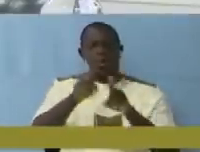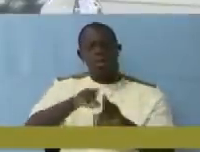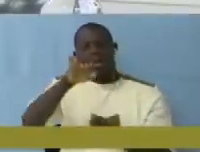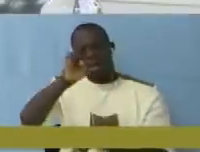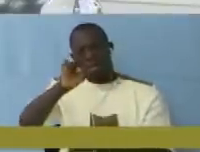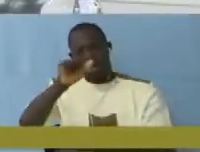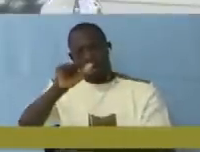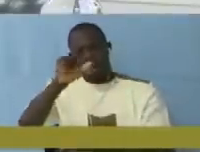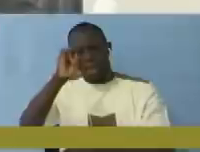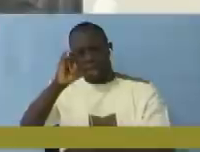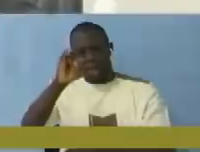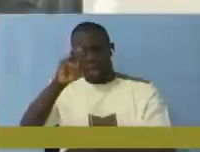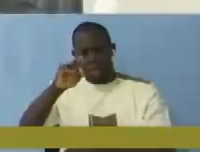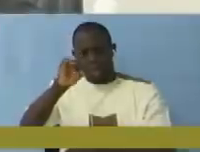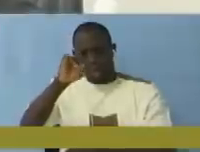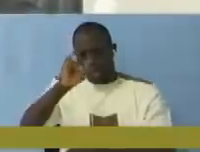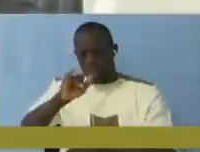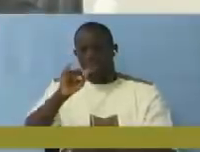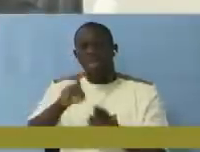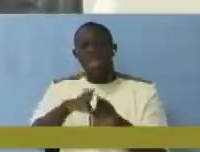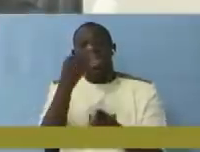Even if we accept